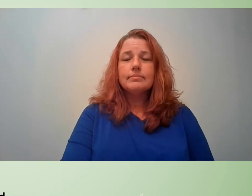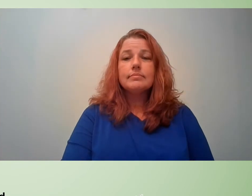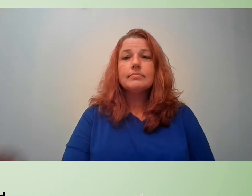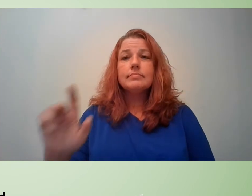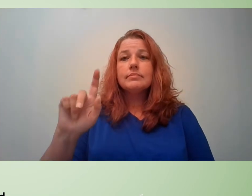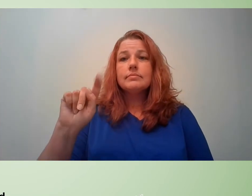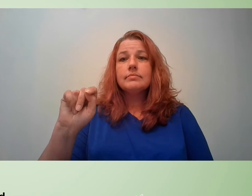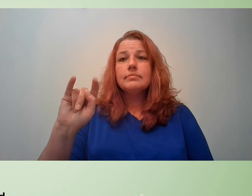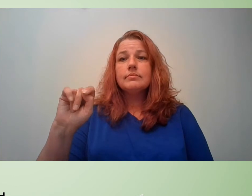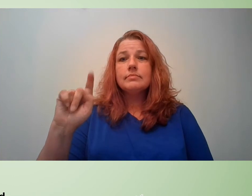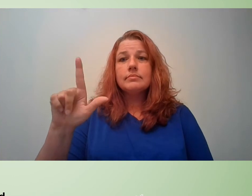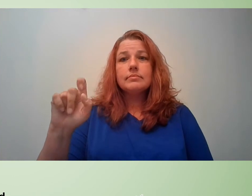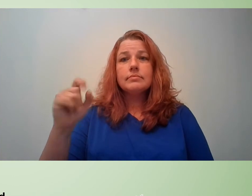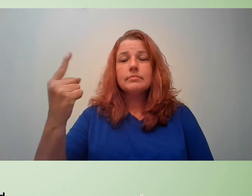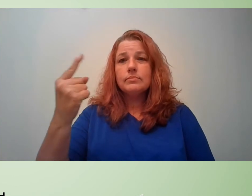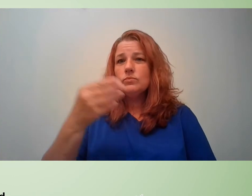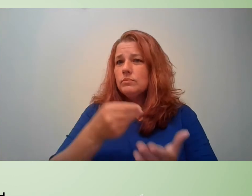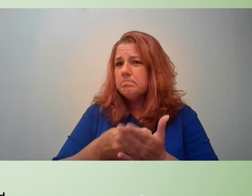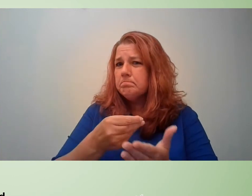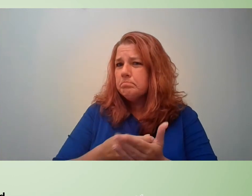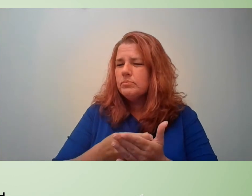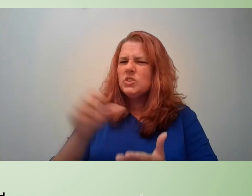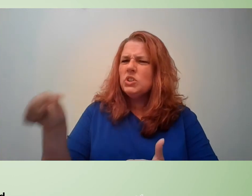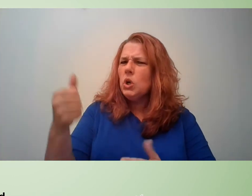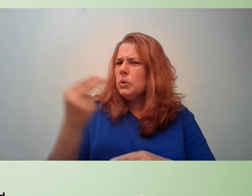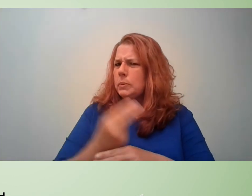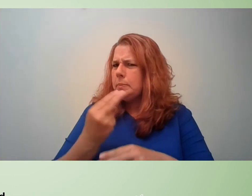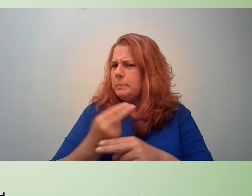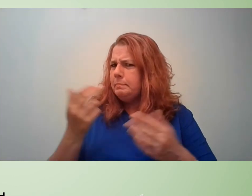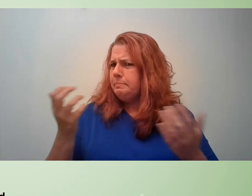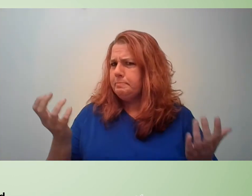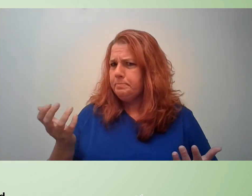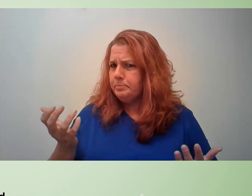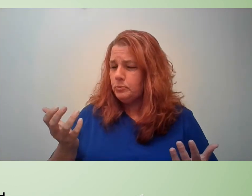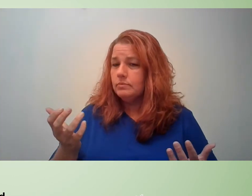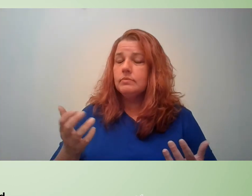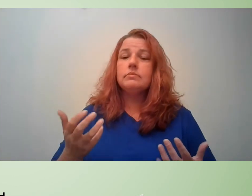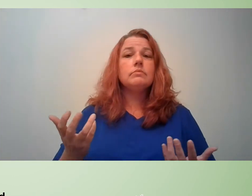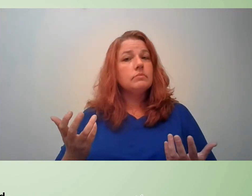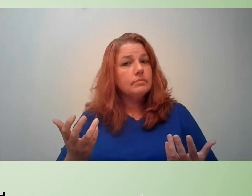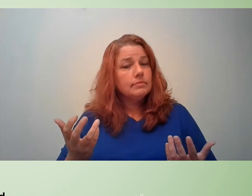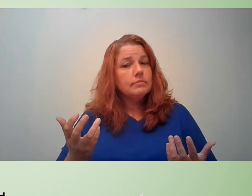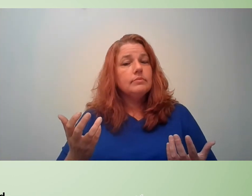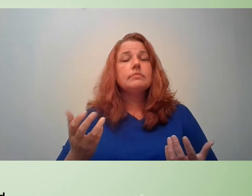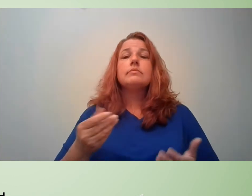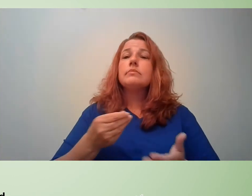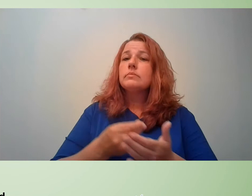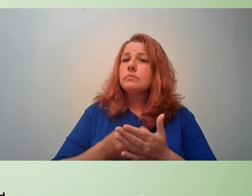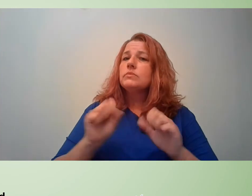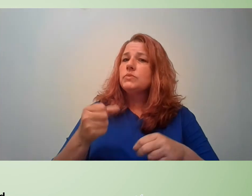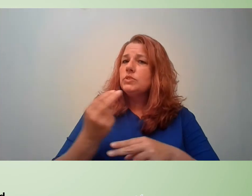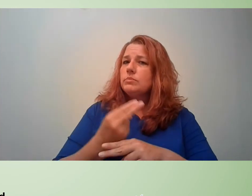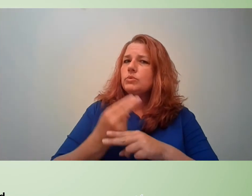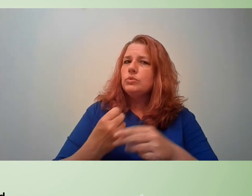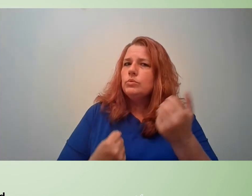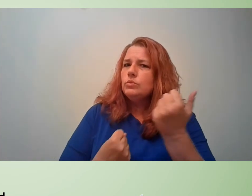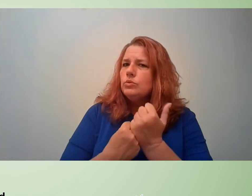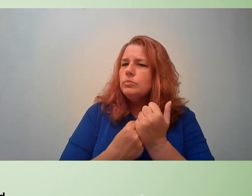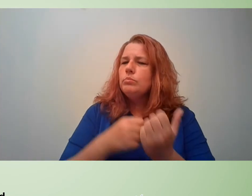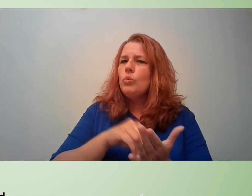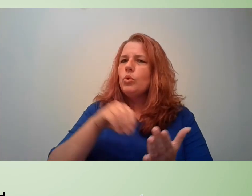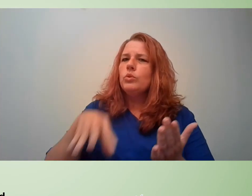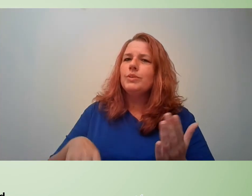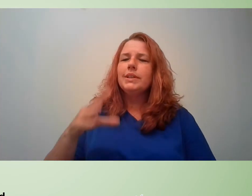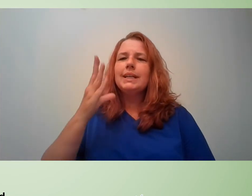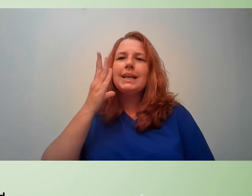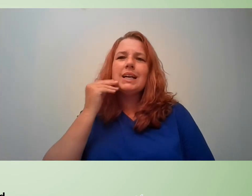Title I funds also provide services for students experiencing a time of transition. Students experiencing homelessness receive